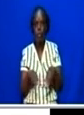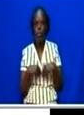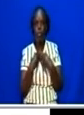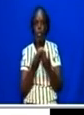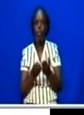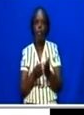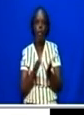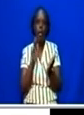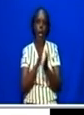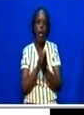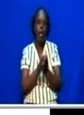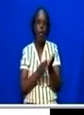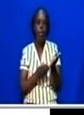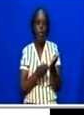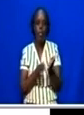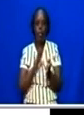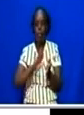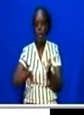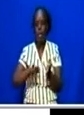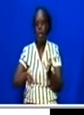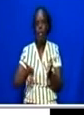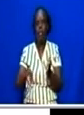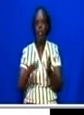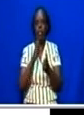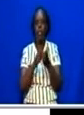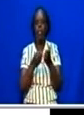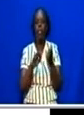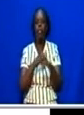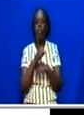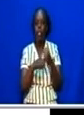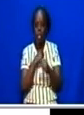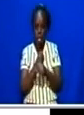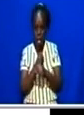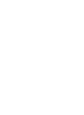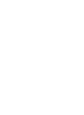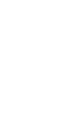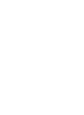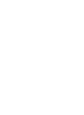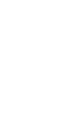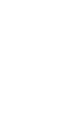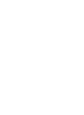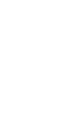provide account balances at the end of the year.